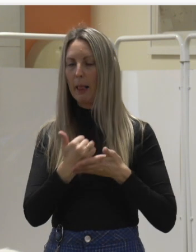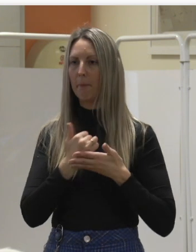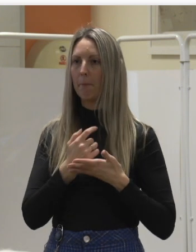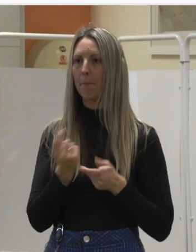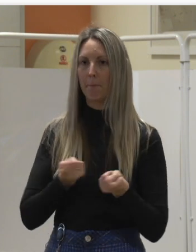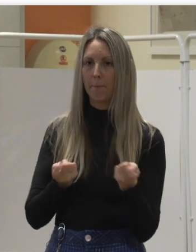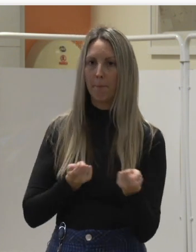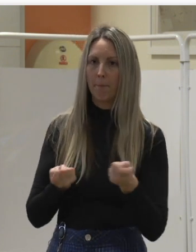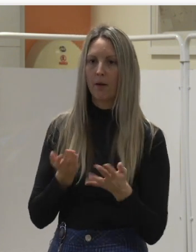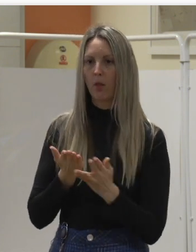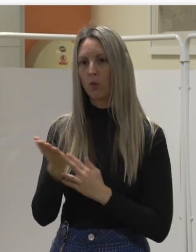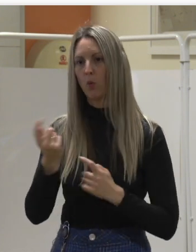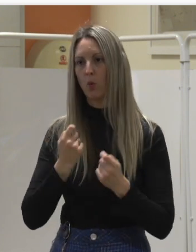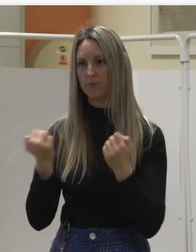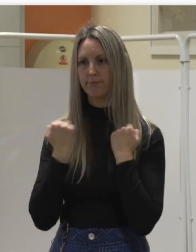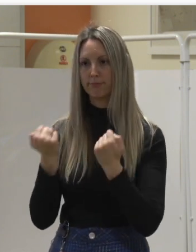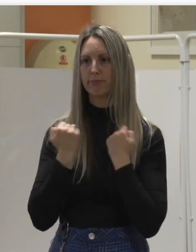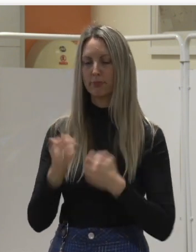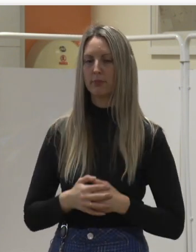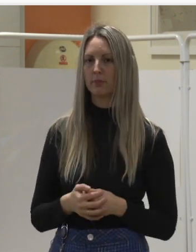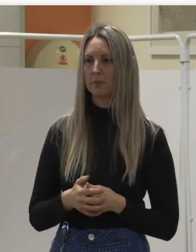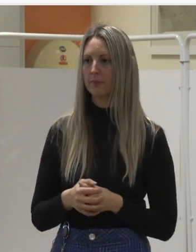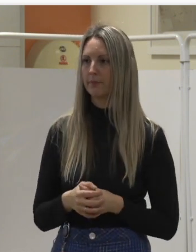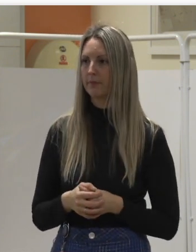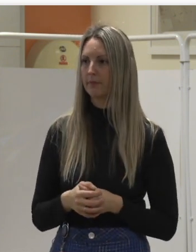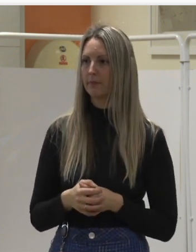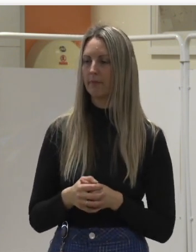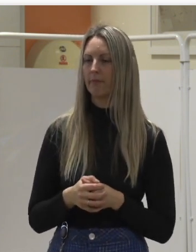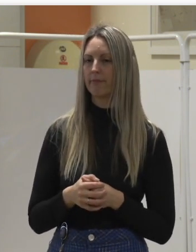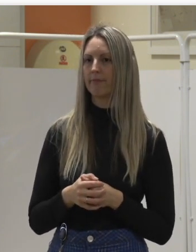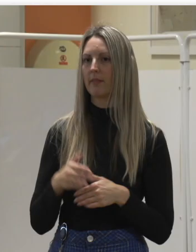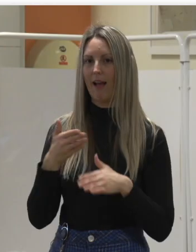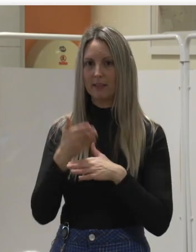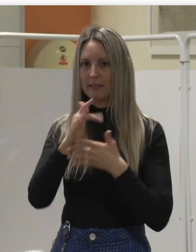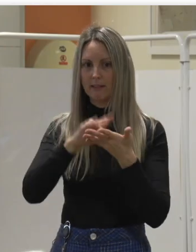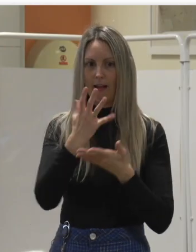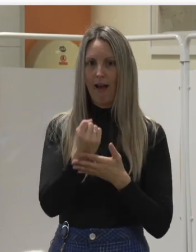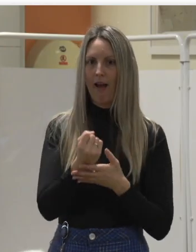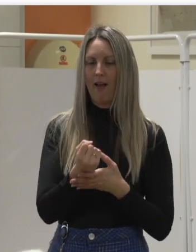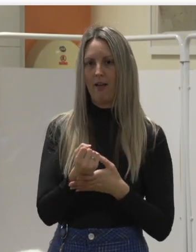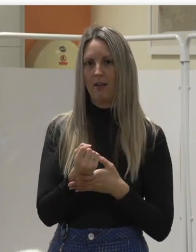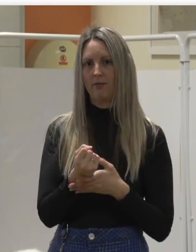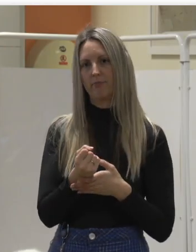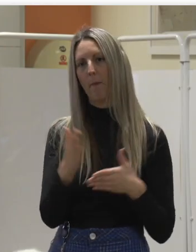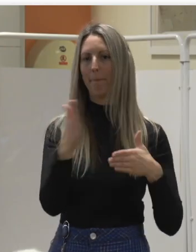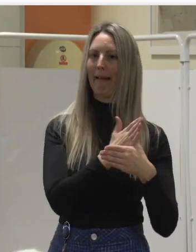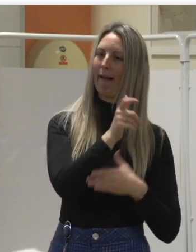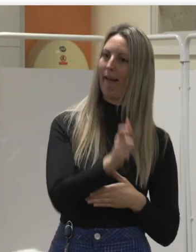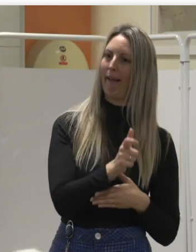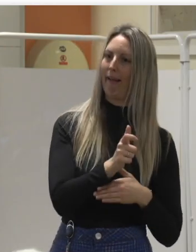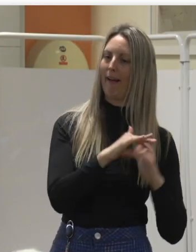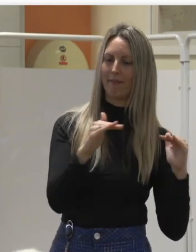novice, so you can build up your exercise capacity. So it's not just necessarily everything in the hospital